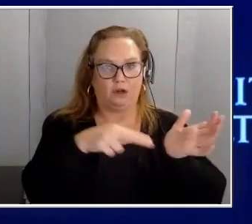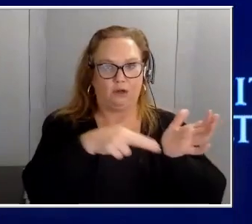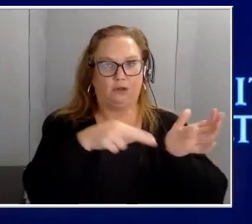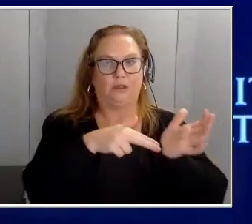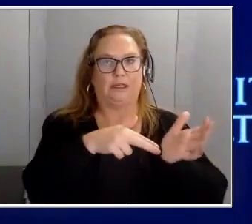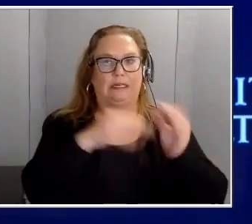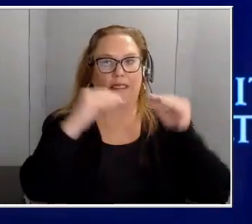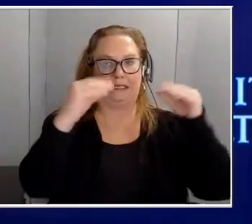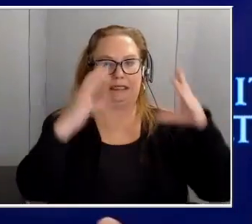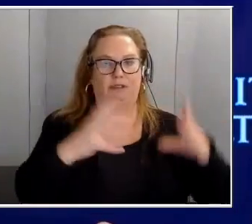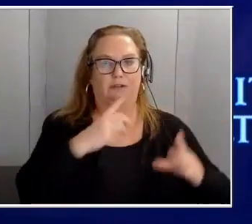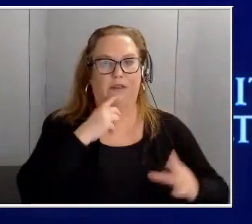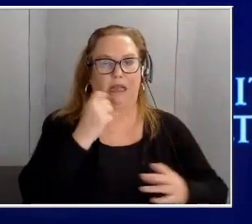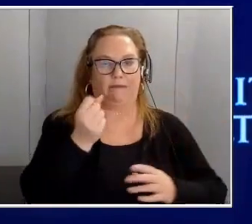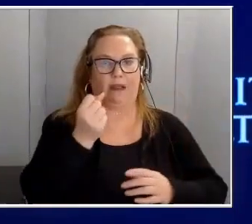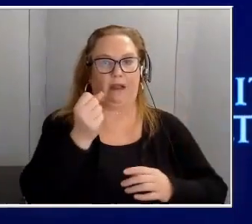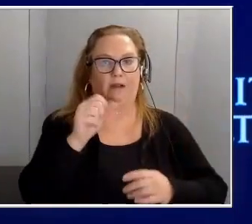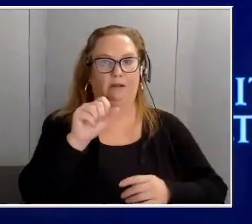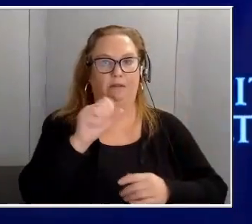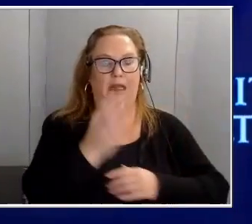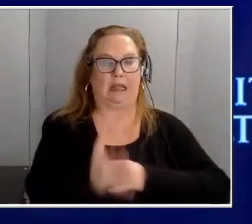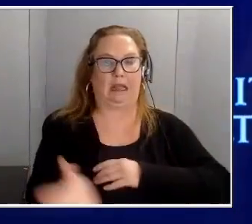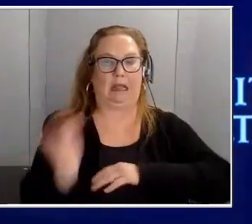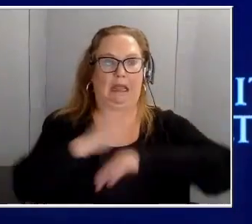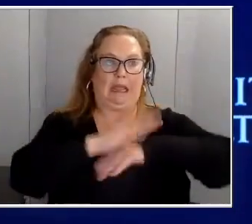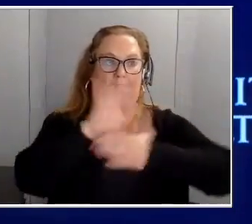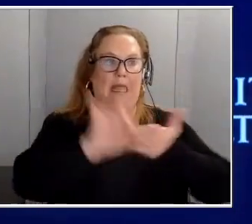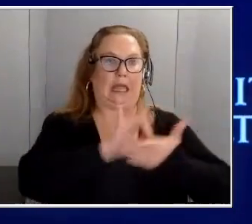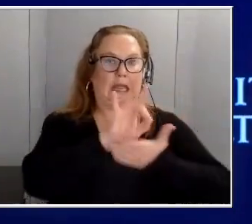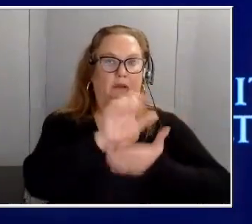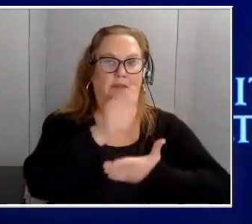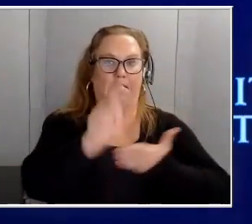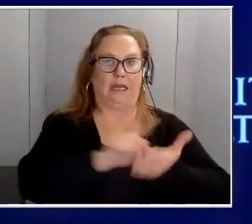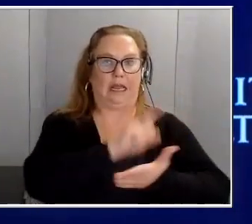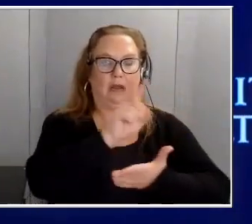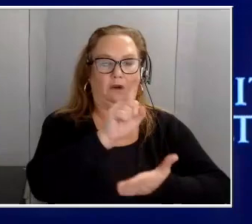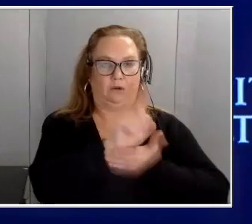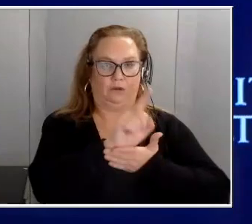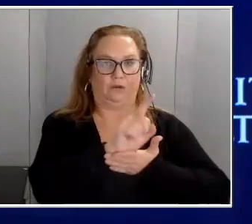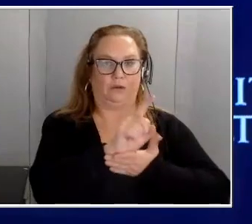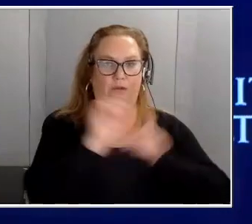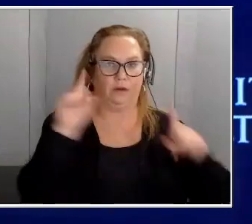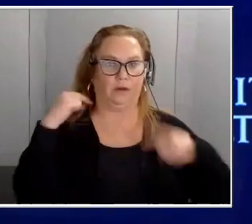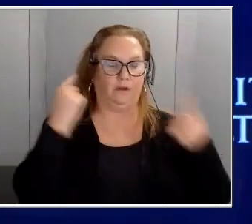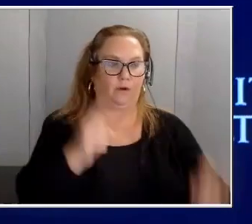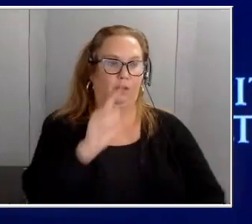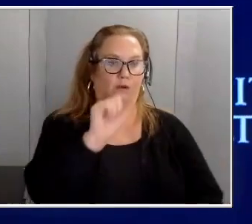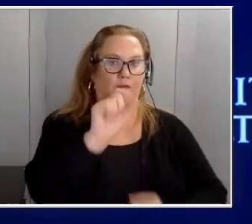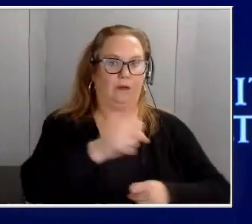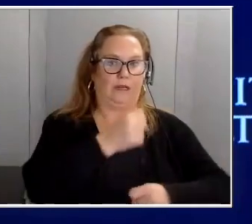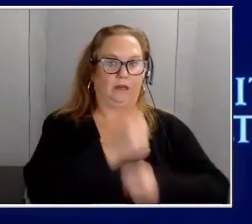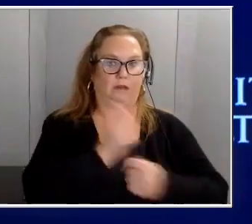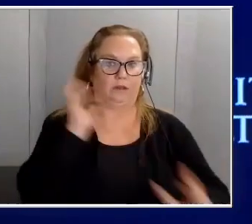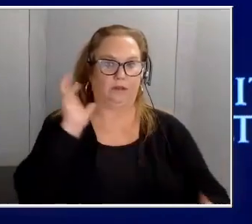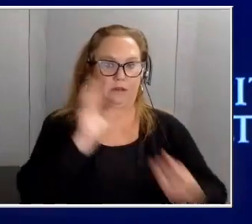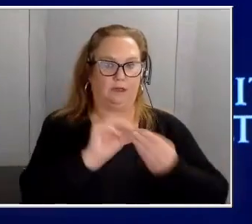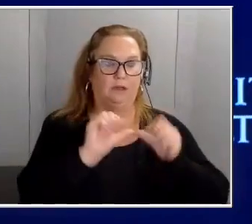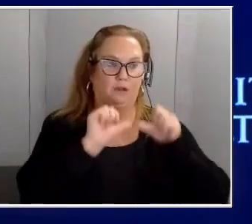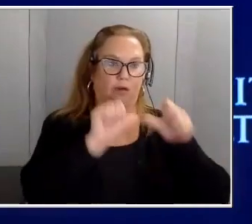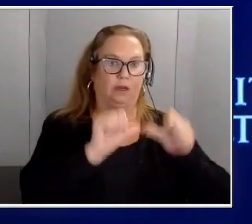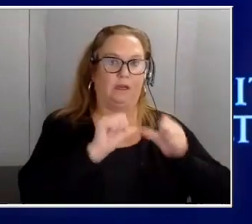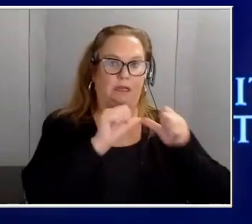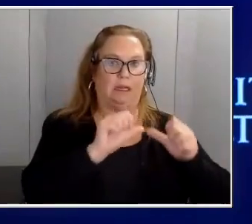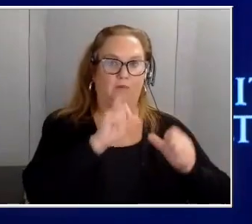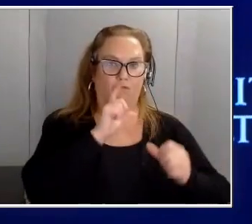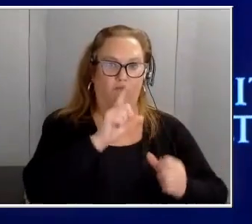that say, like, I've held my bladder for 8 to 10 hours at a time every day for the last 20 years. So doing that chronically can